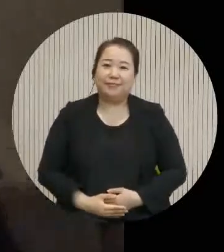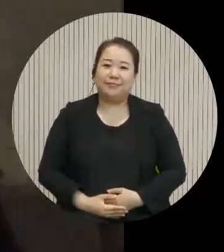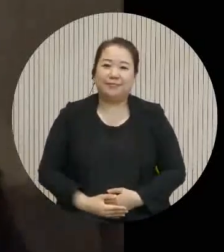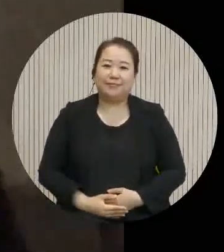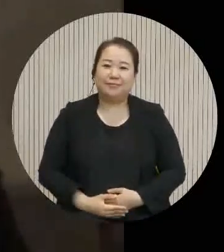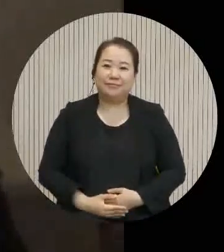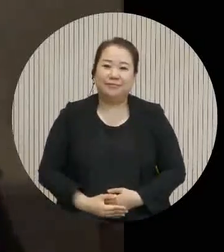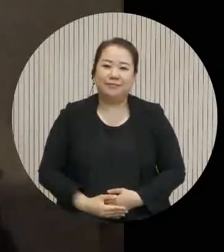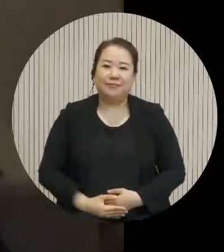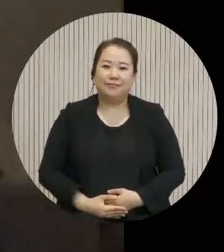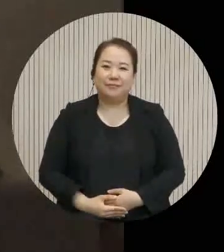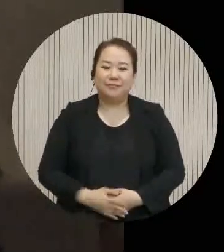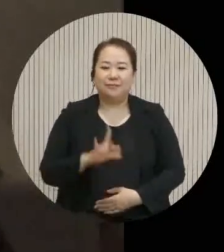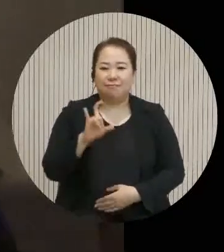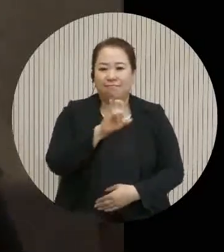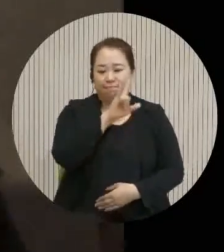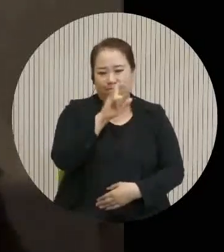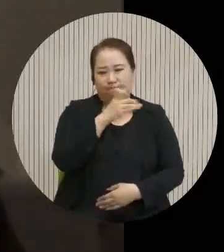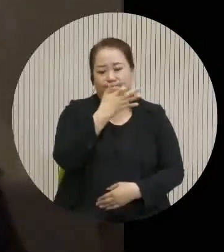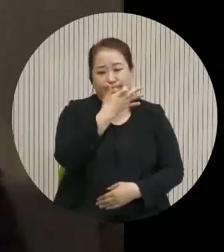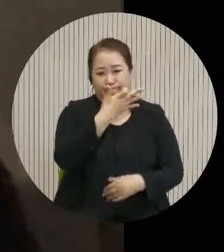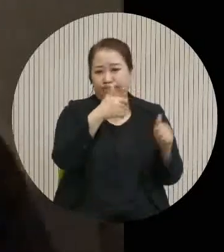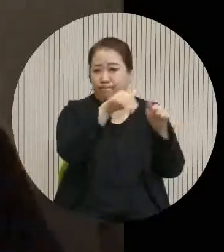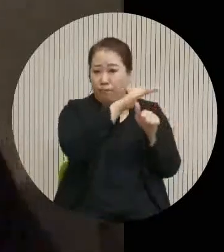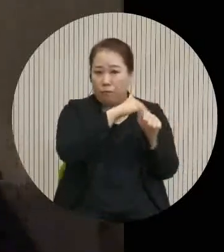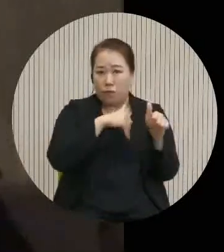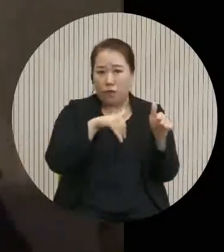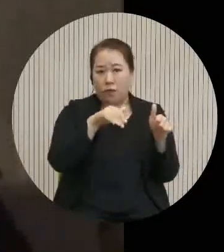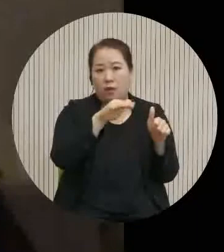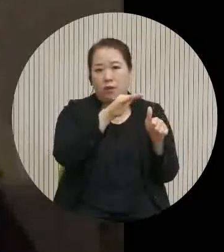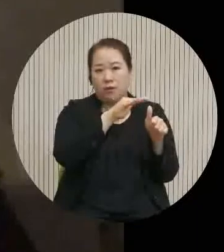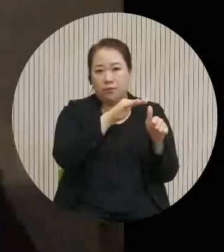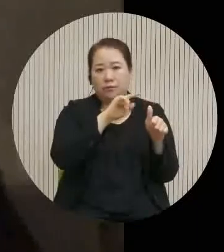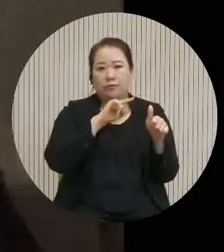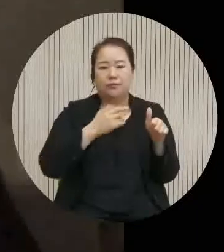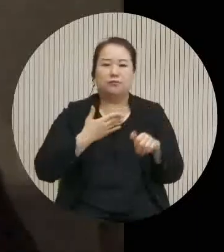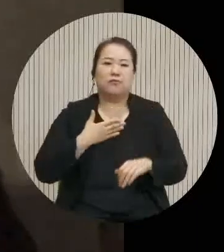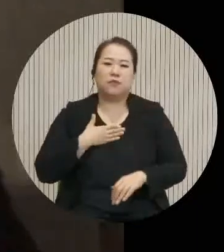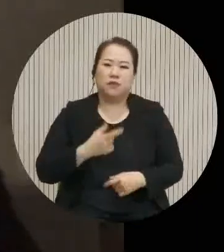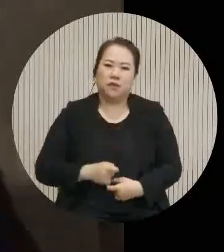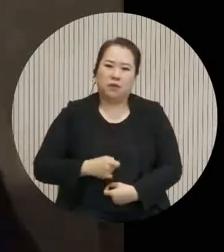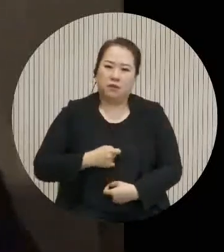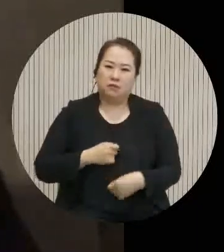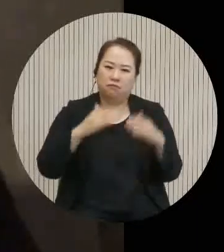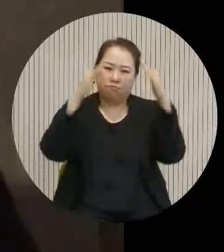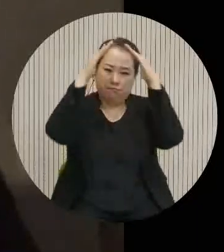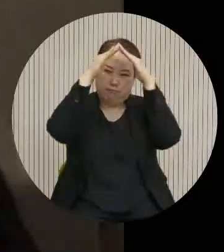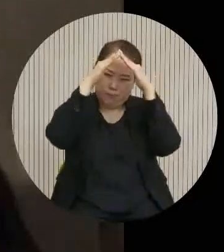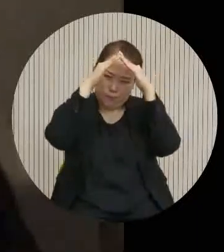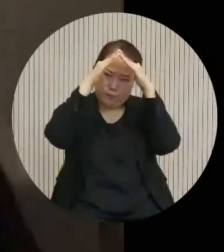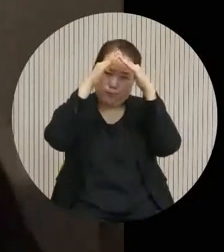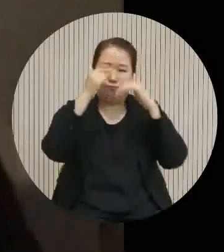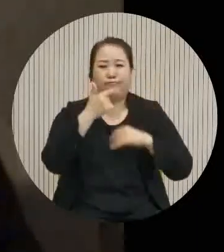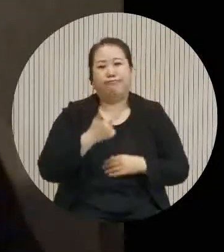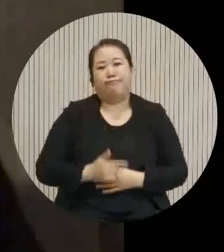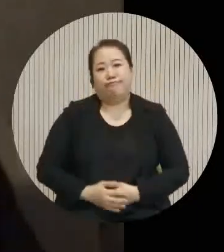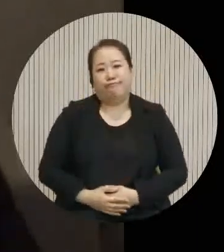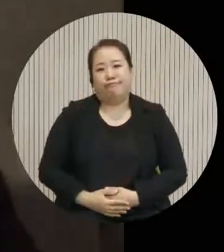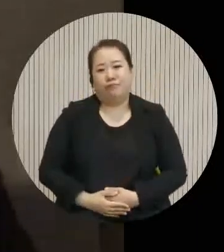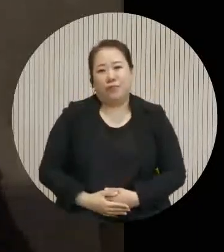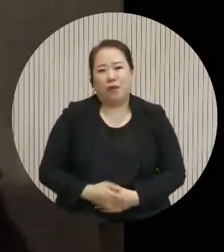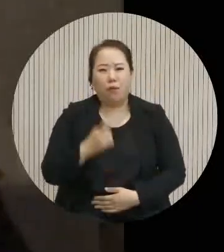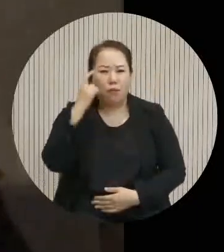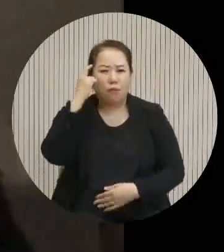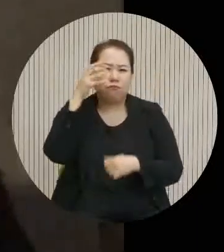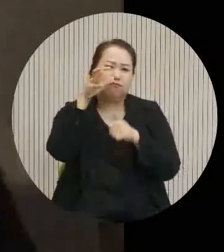the coronavirus was around, I spent nearly all my time at home. I was in what we call quarantine,